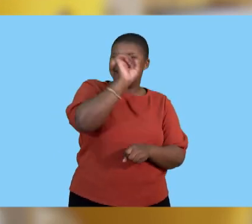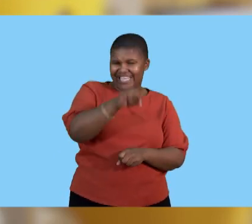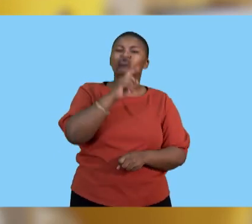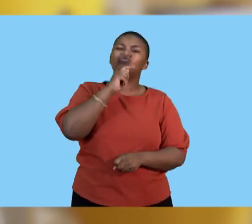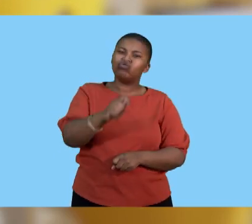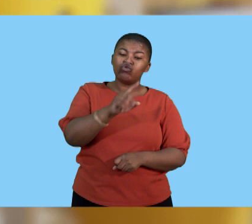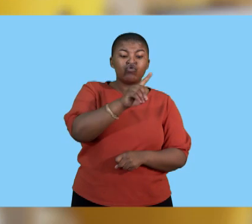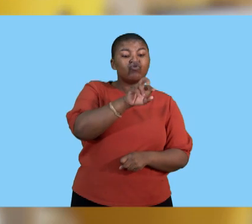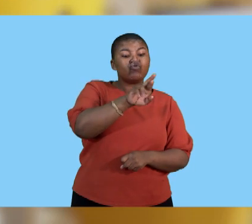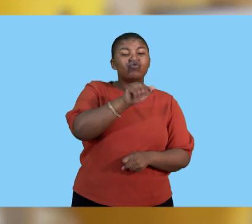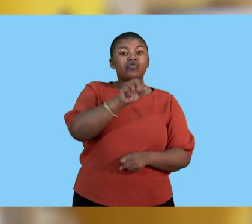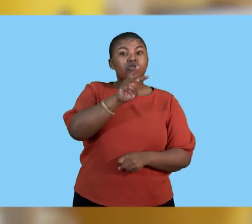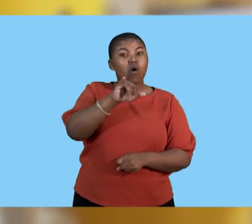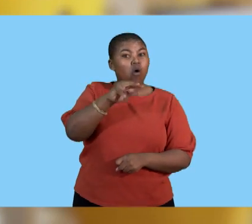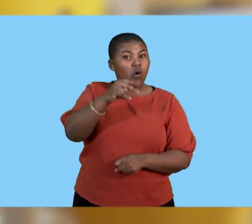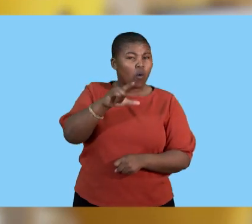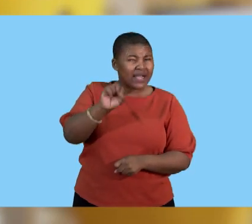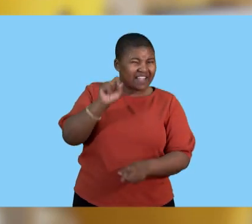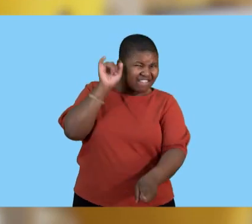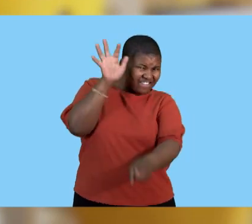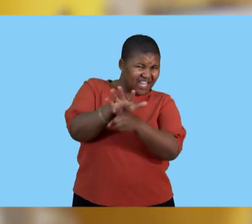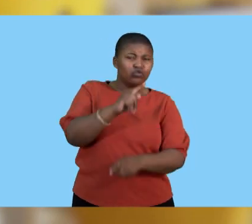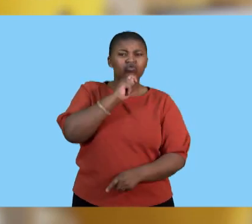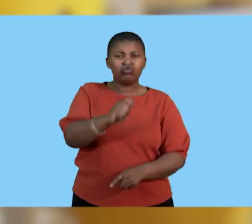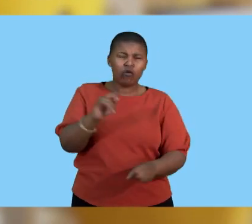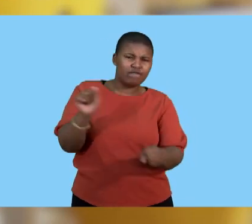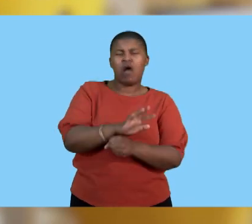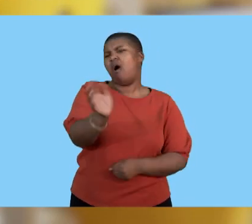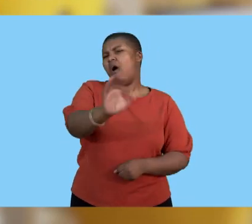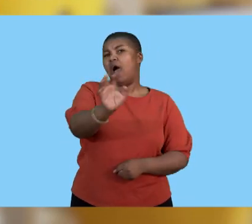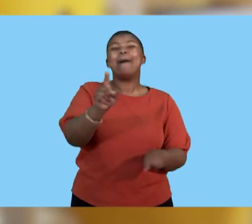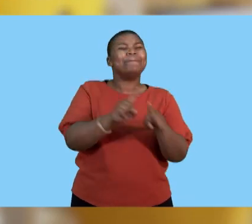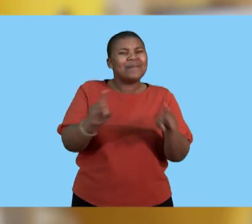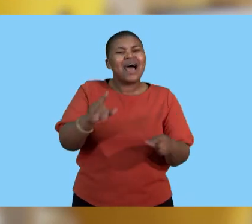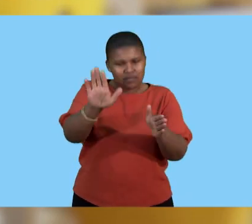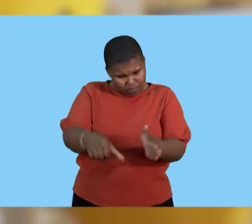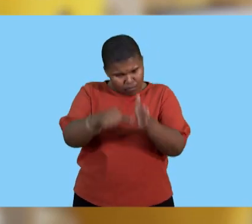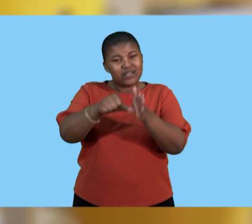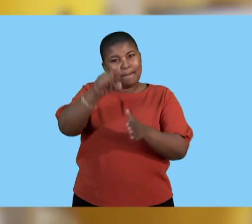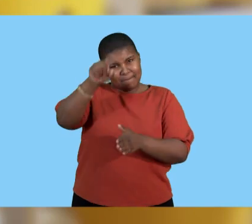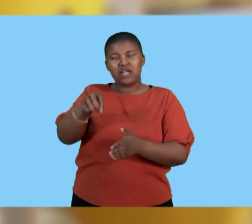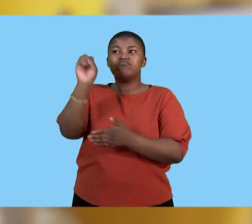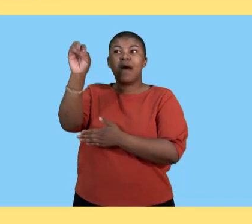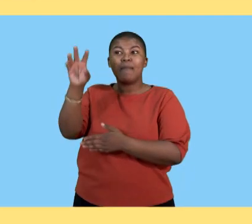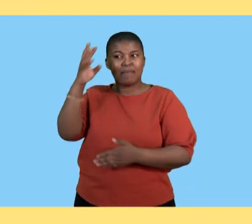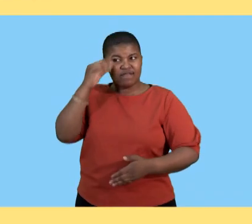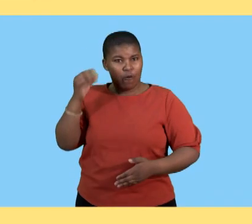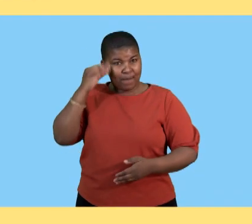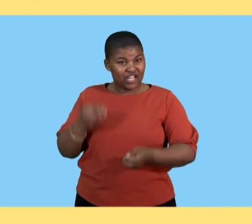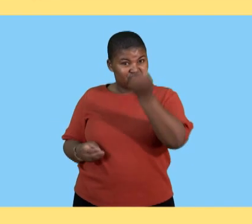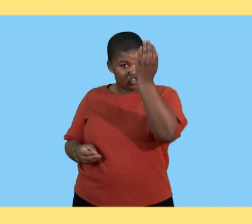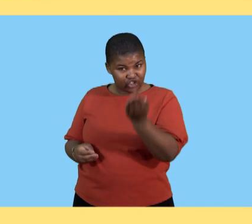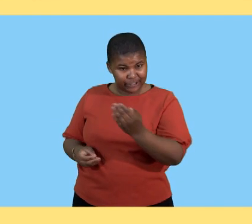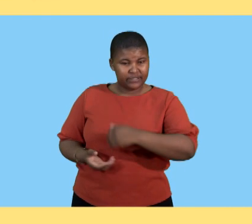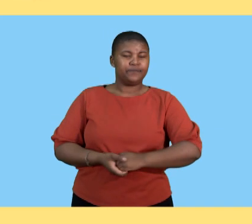go directly into the statement of comprehensive income, but we should record these ones. And the